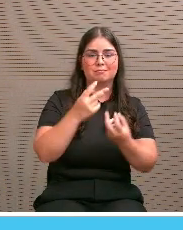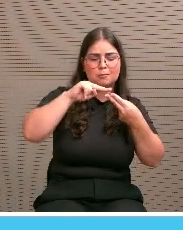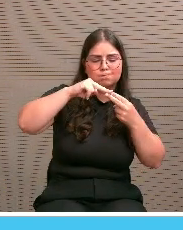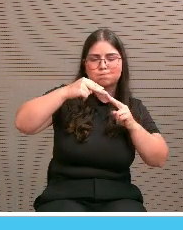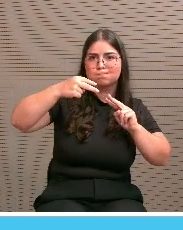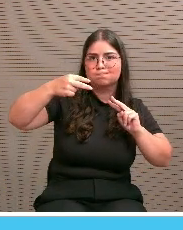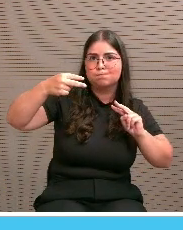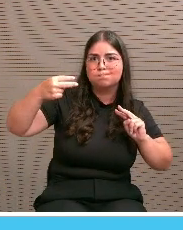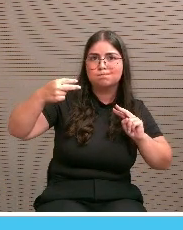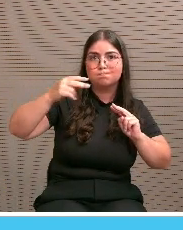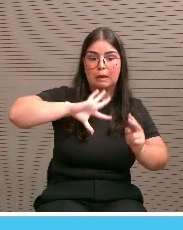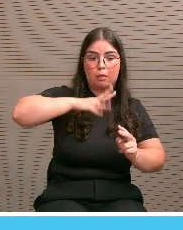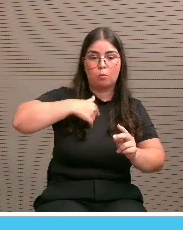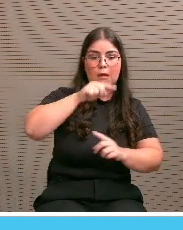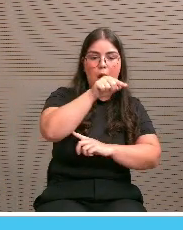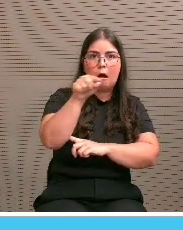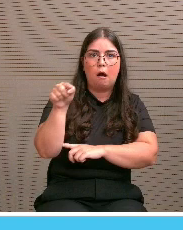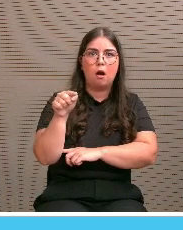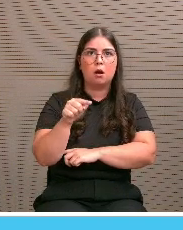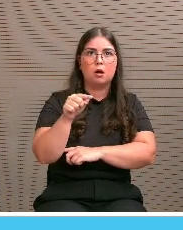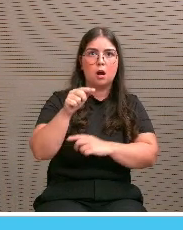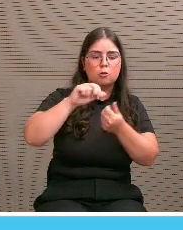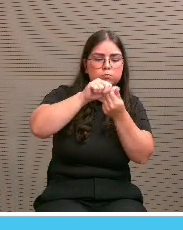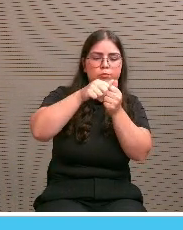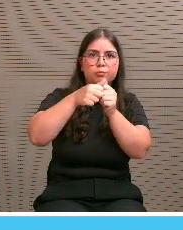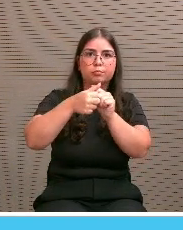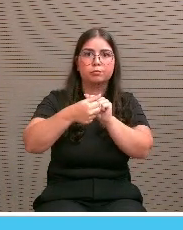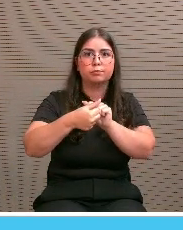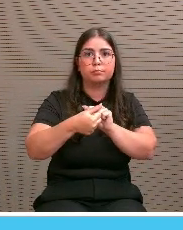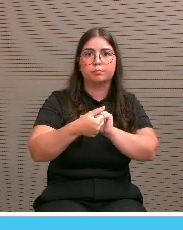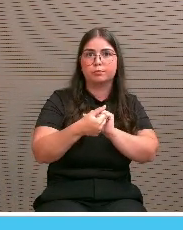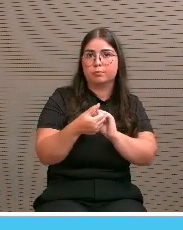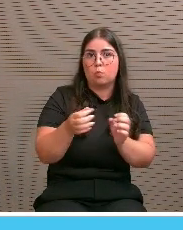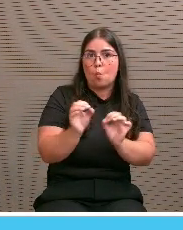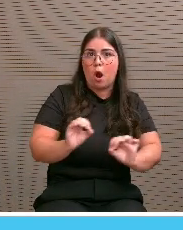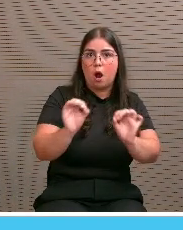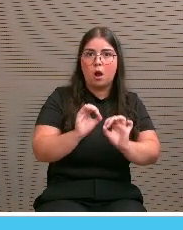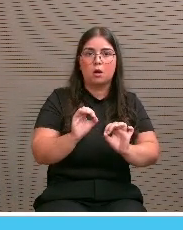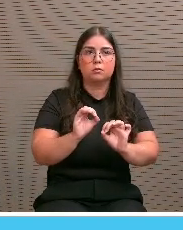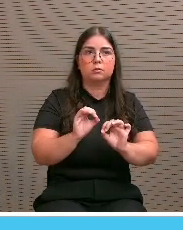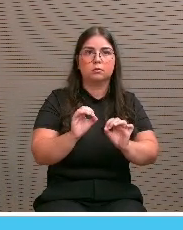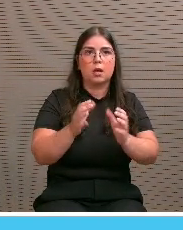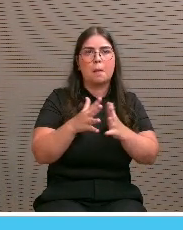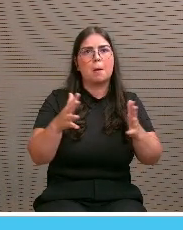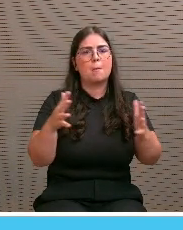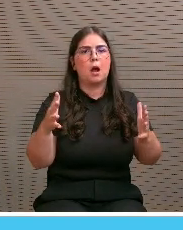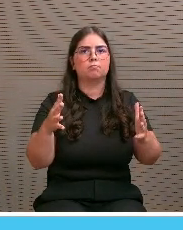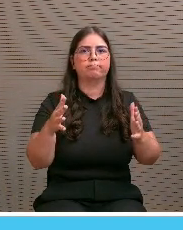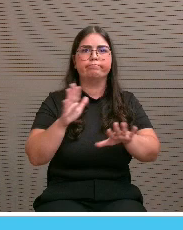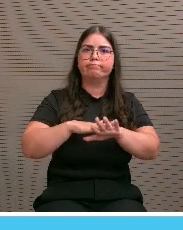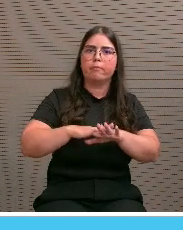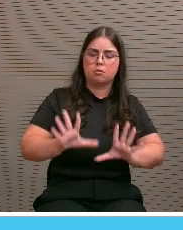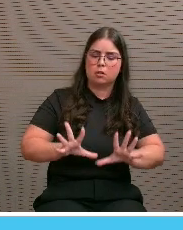has not been genetically modified. Mostly, this has been done by evolution, but in the case of